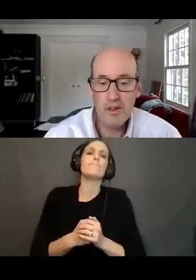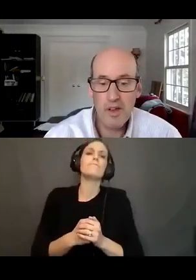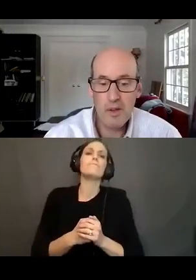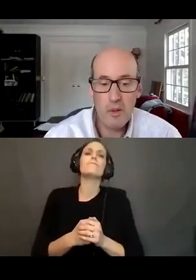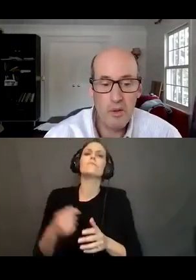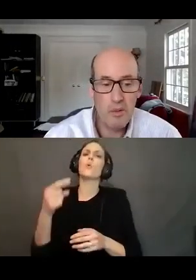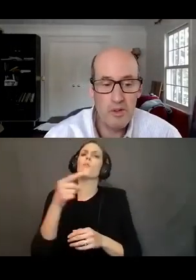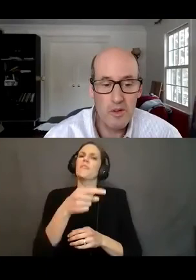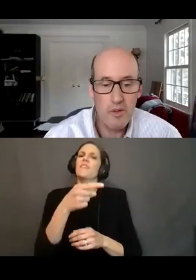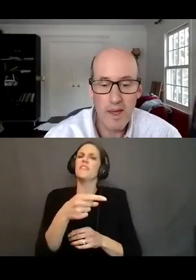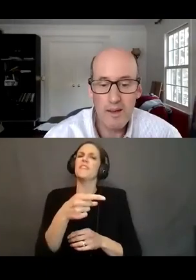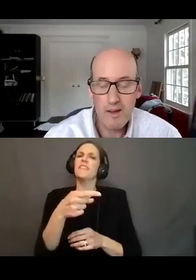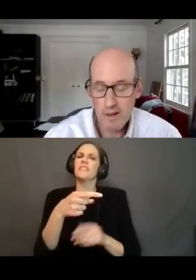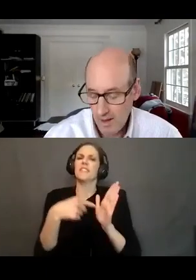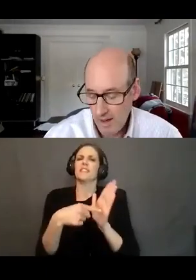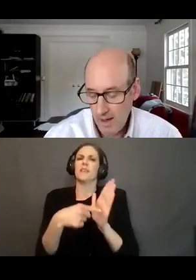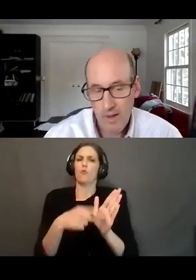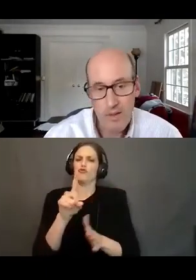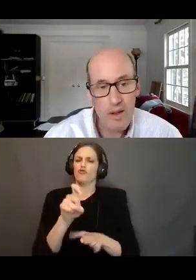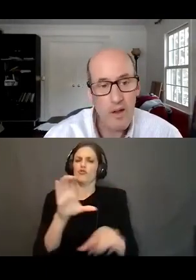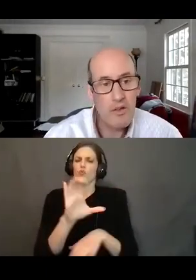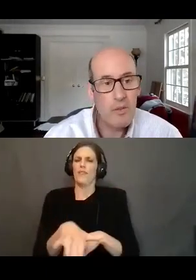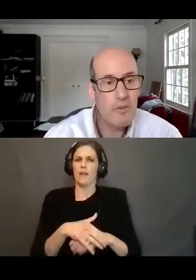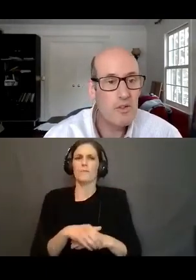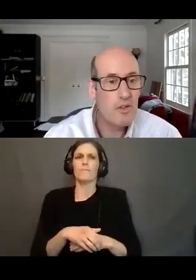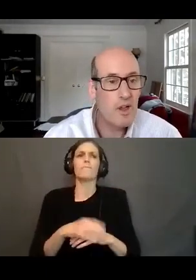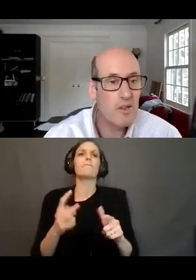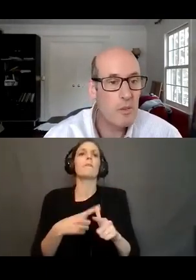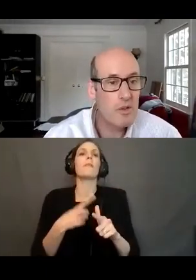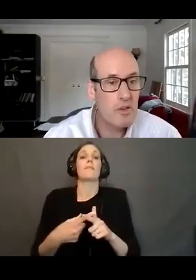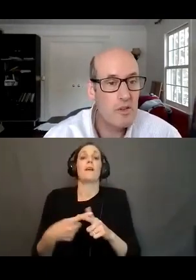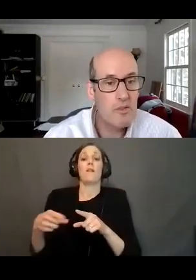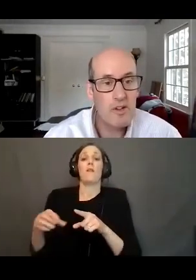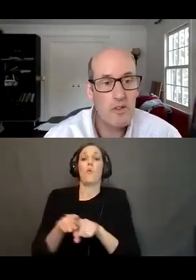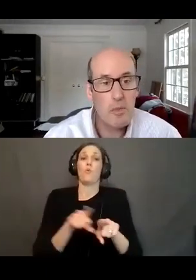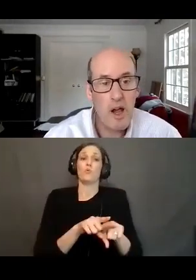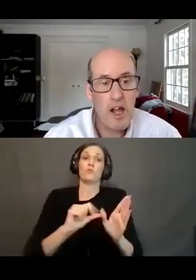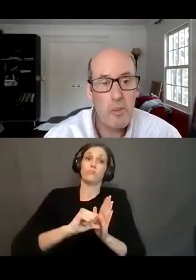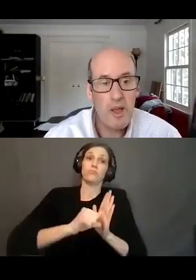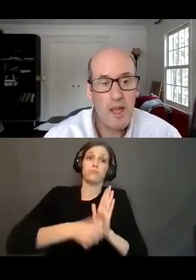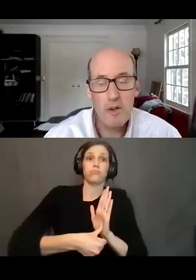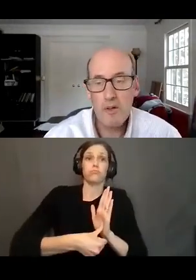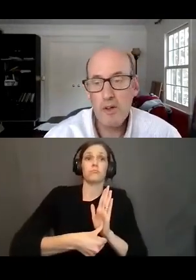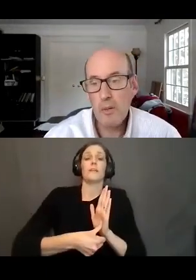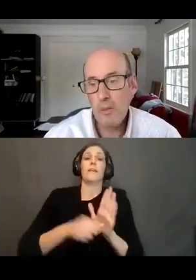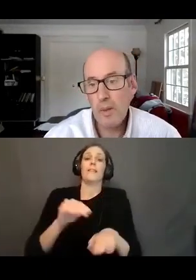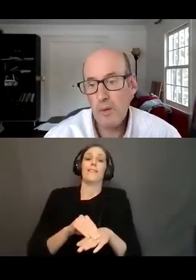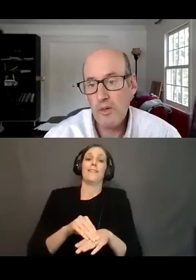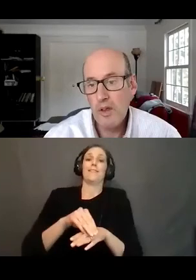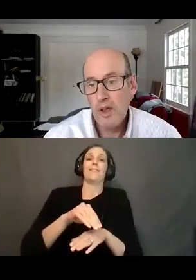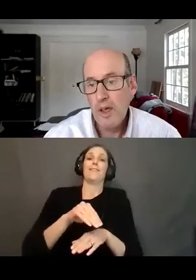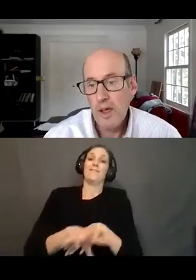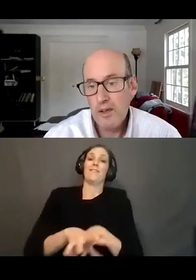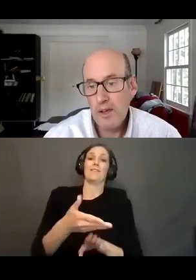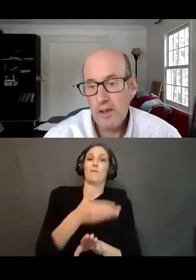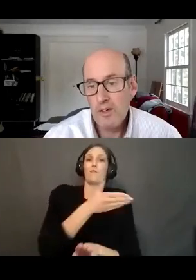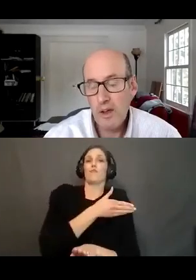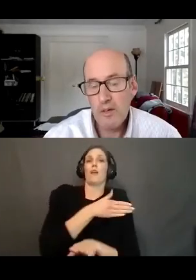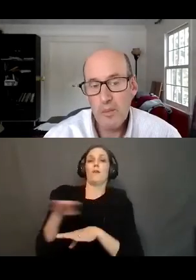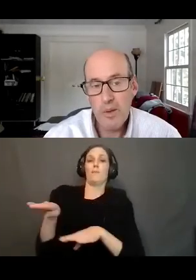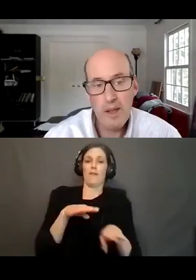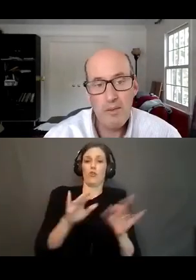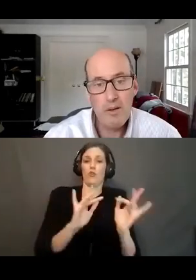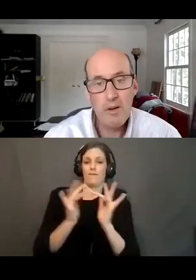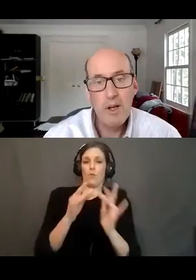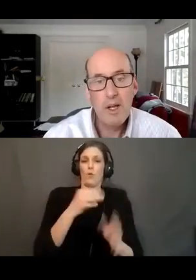is an example where we should do that. And then I also emphasize that we're looking at the effect of prior behavior of network members on a teacher's